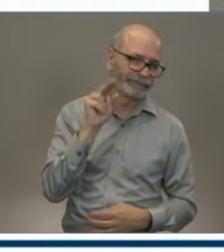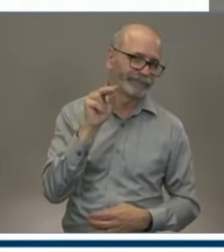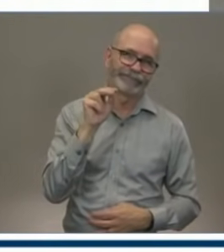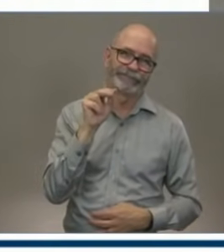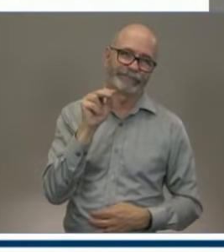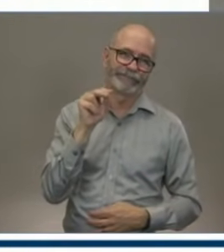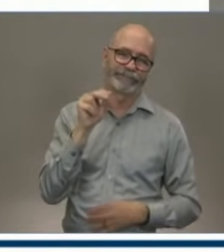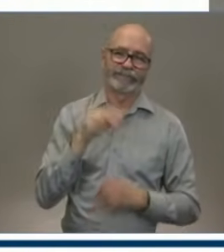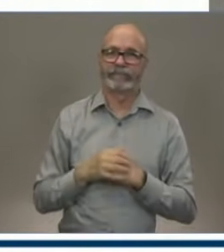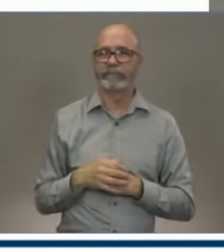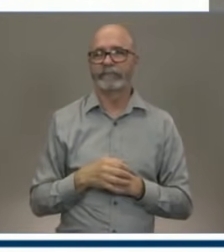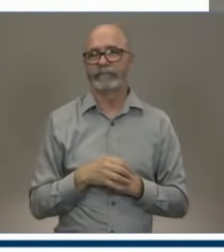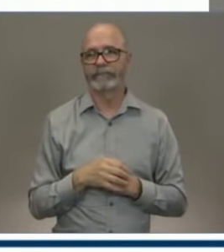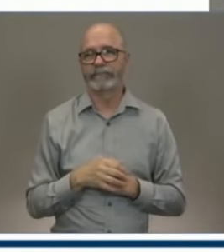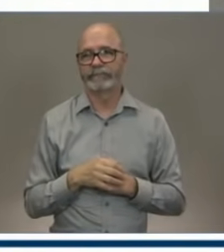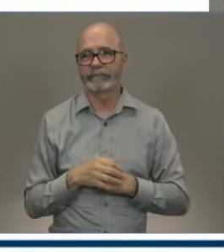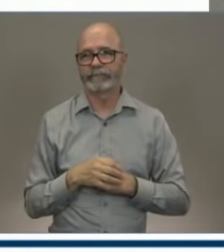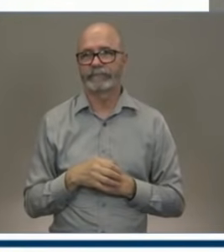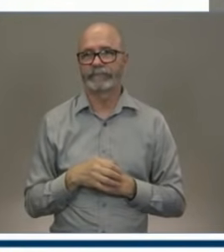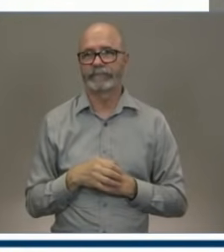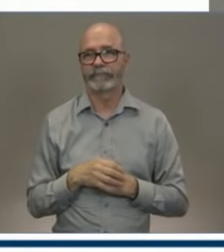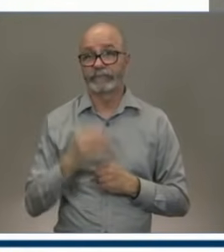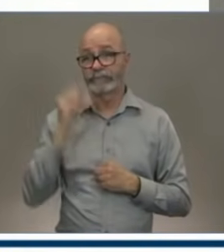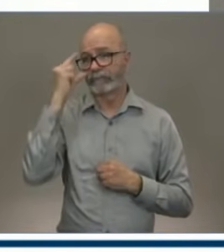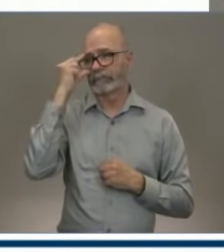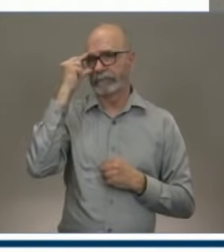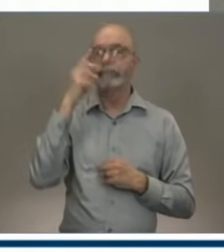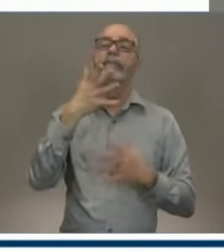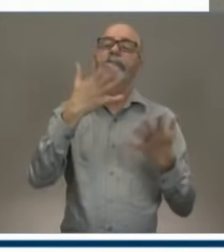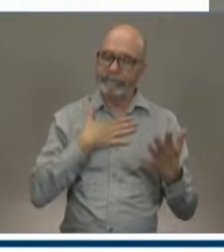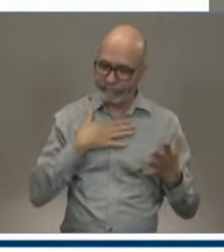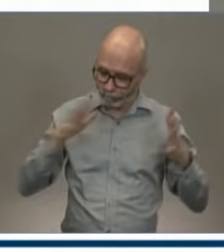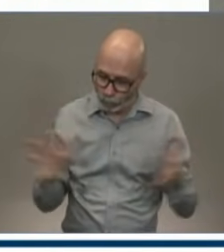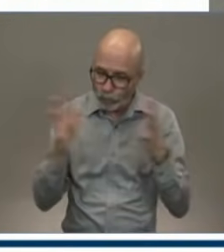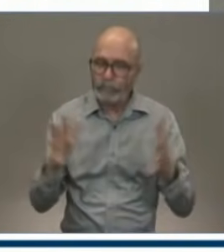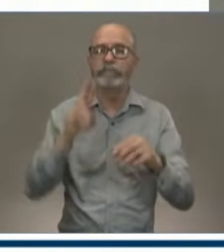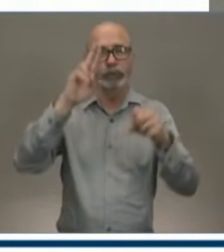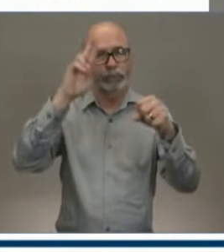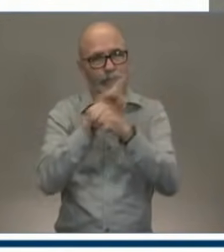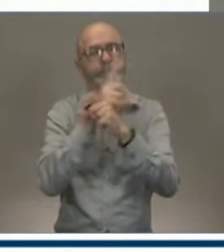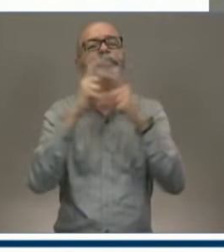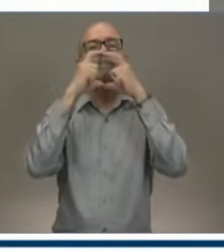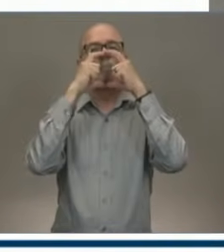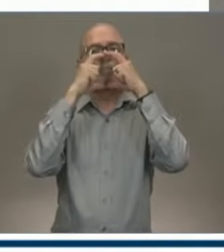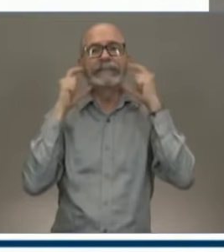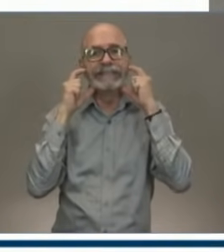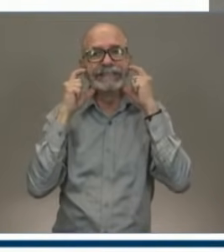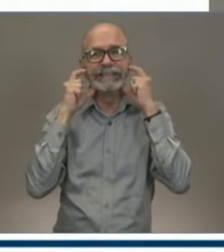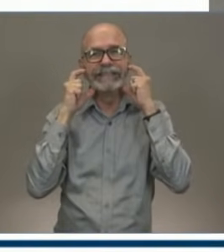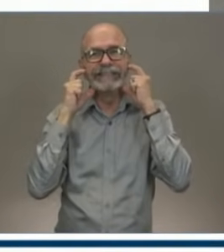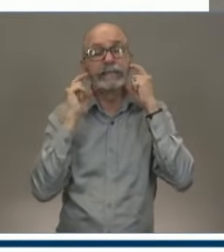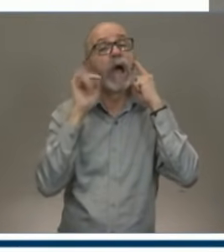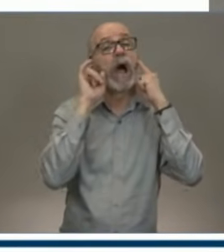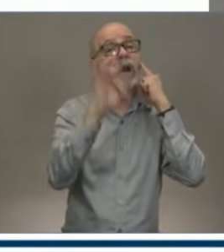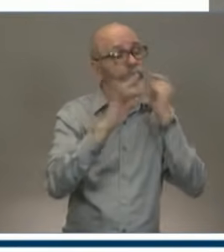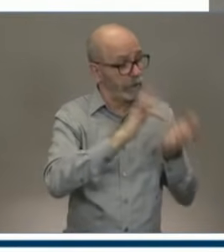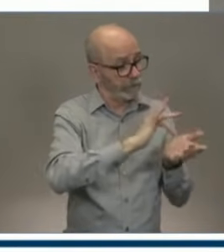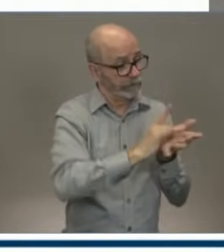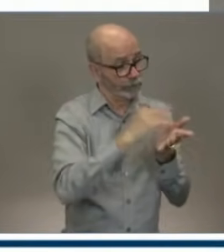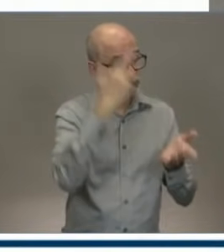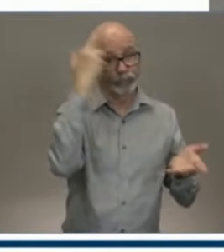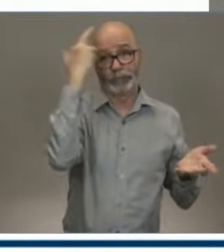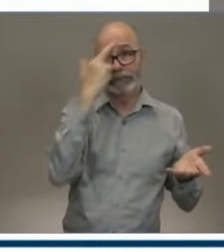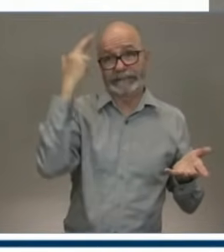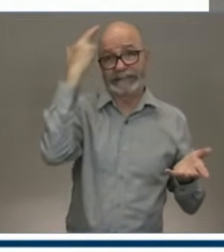around them by choosing not to wear a mask and putting on a face shield. Unless you have a legitimate reason to not wear a mask, put on a